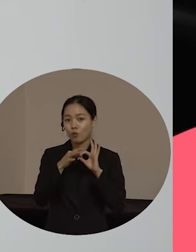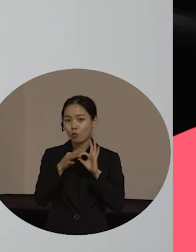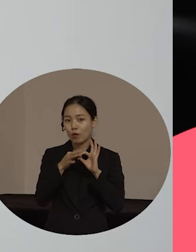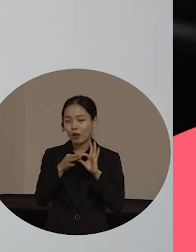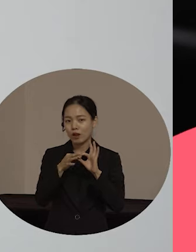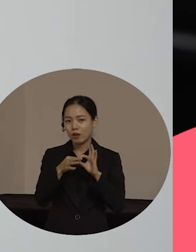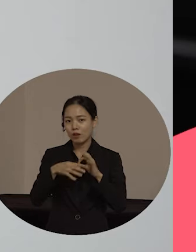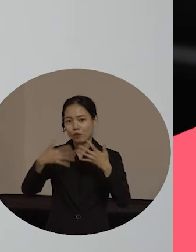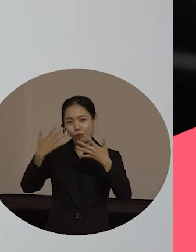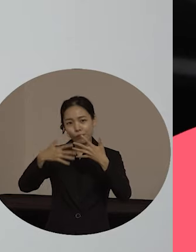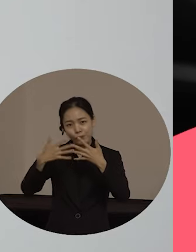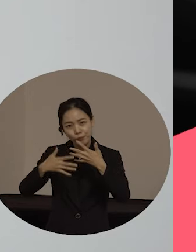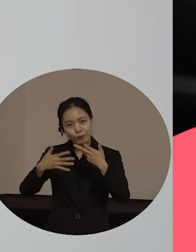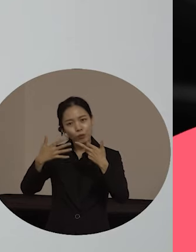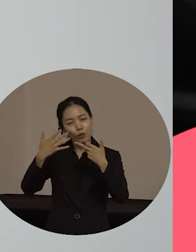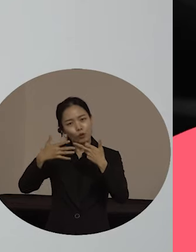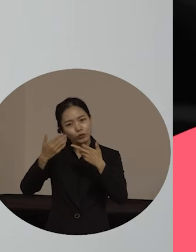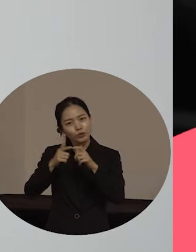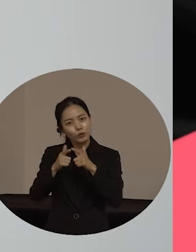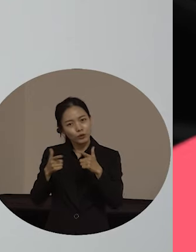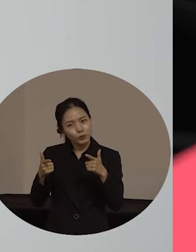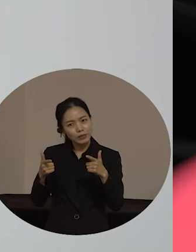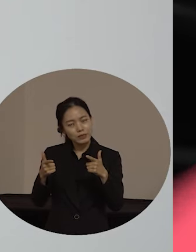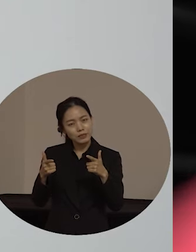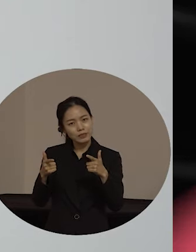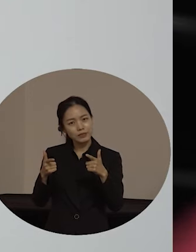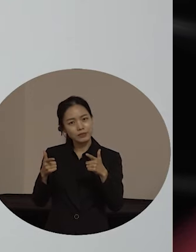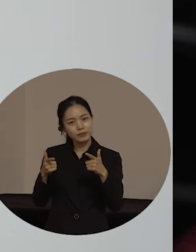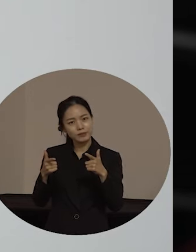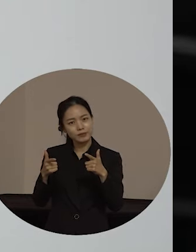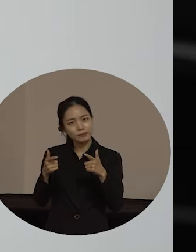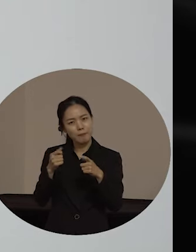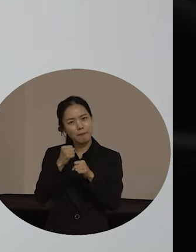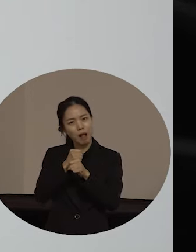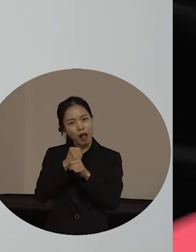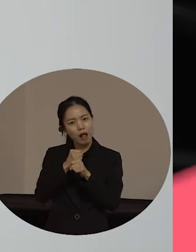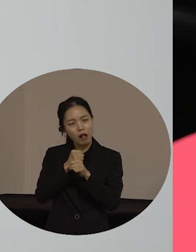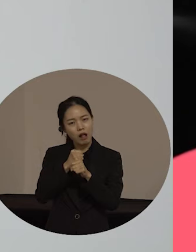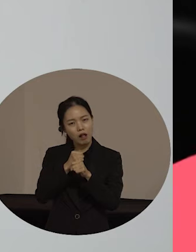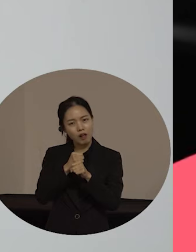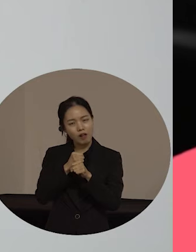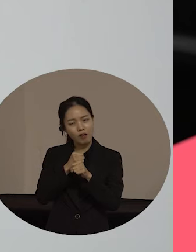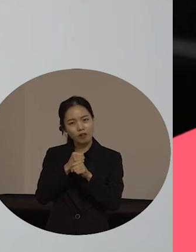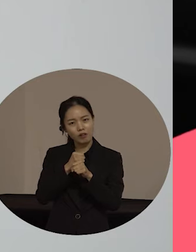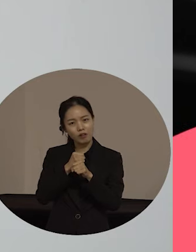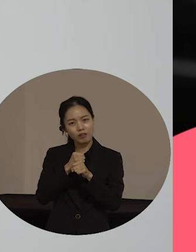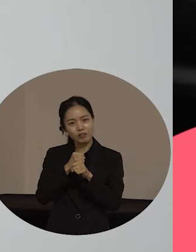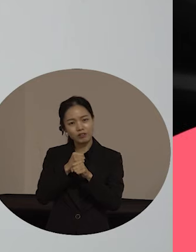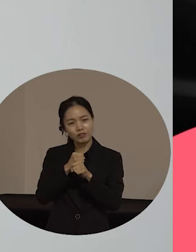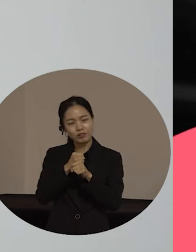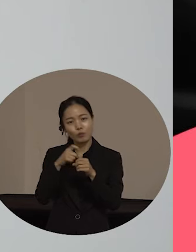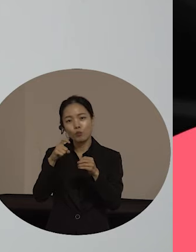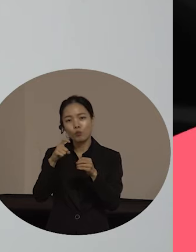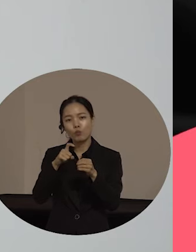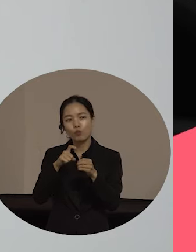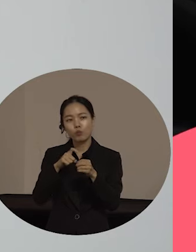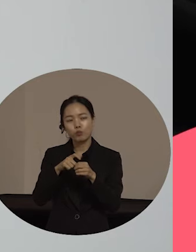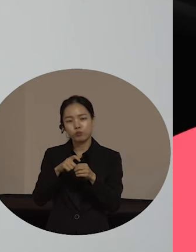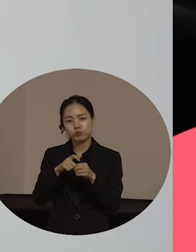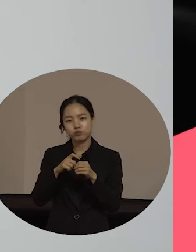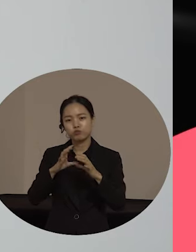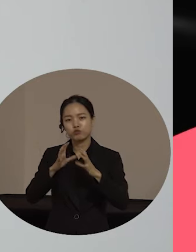for the cultural education for the public. So we do have the lots of, as I mentioned, that we do have the